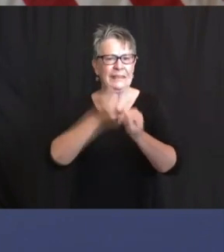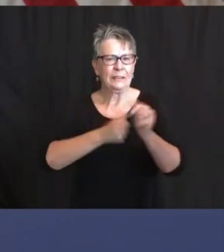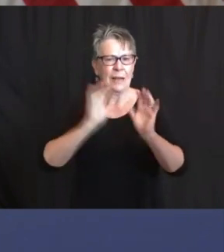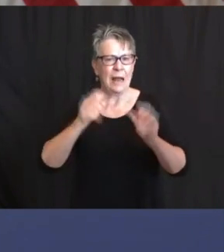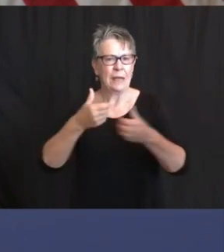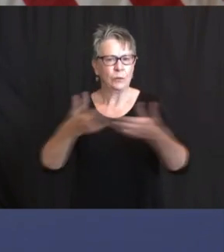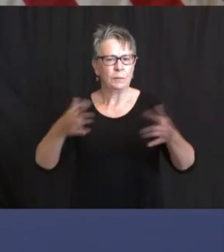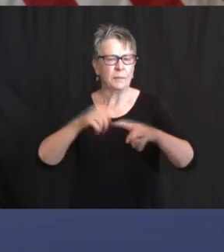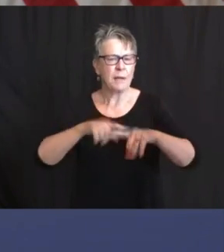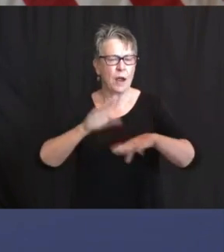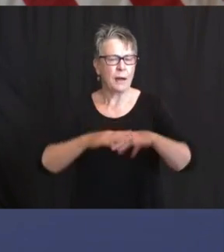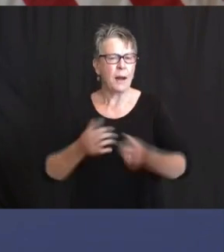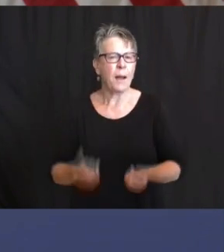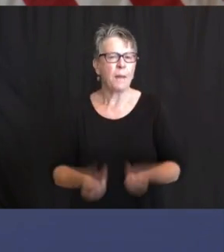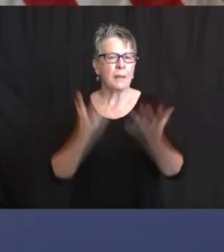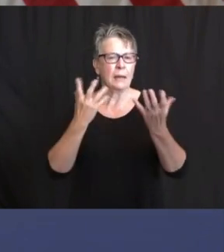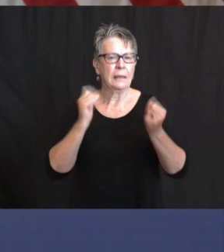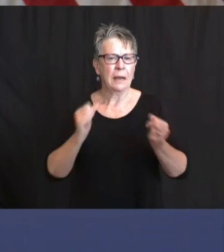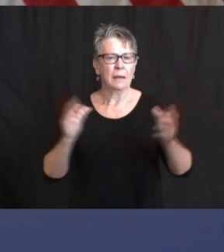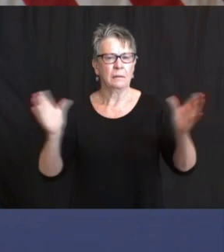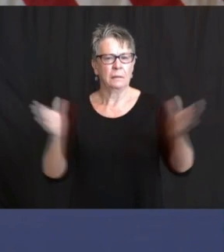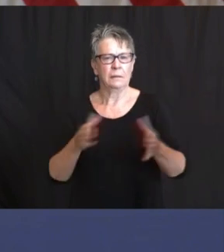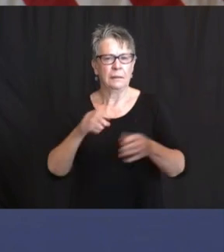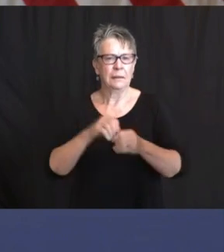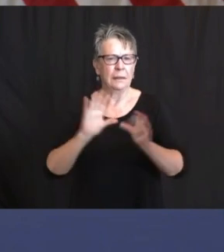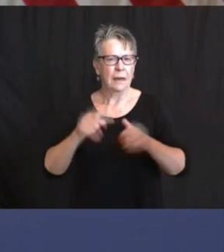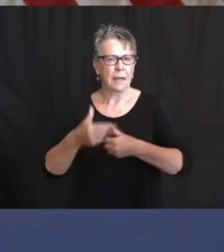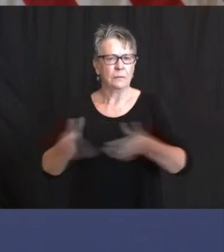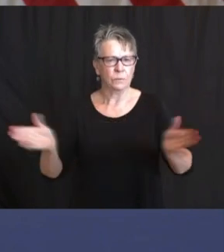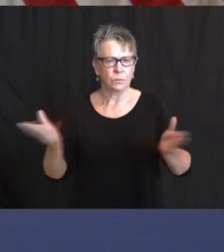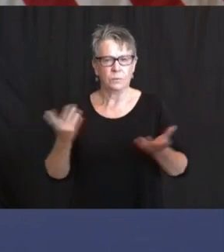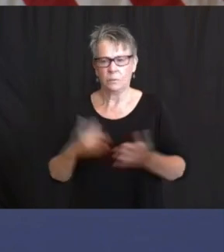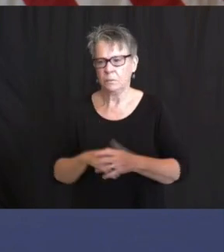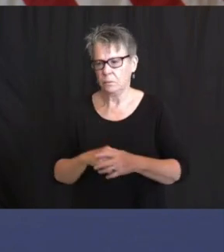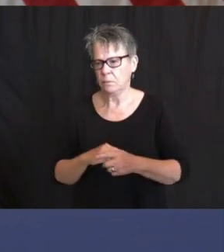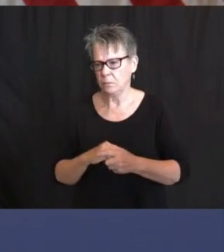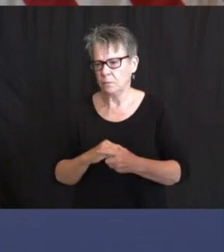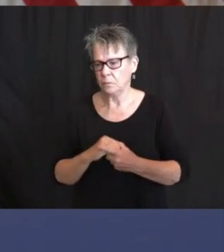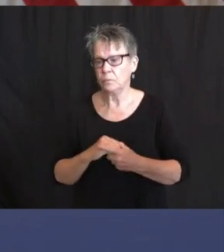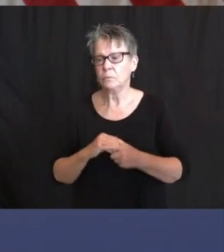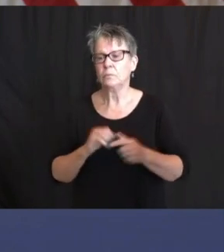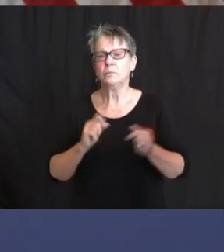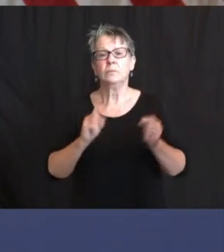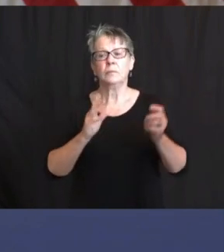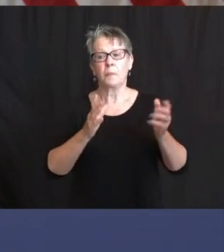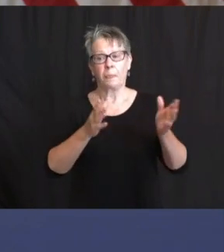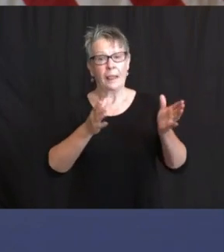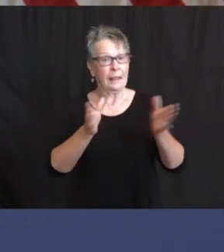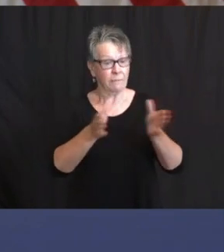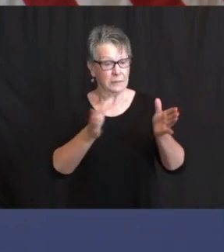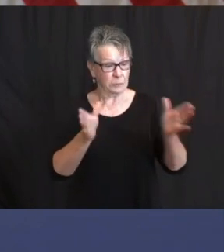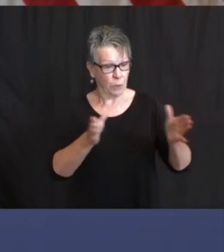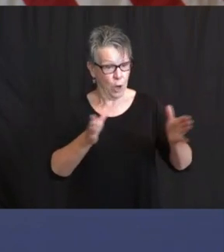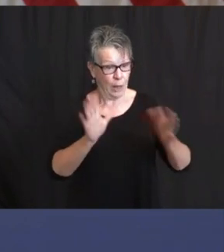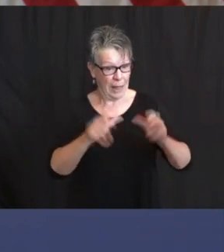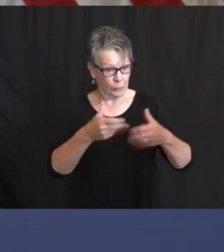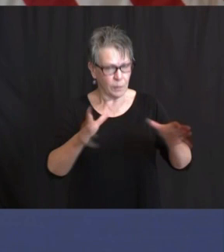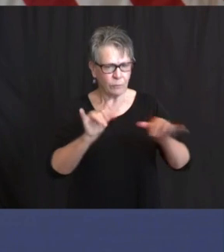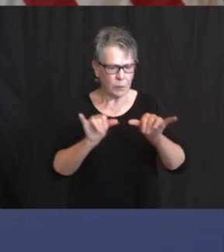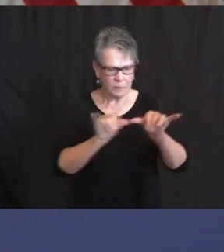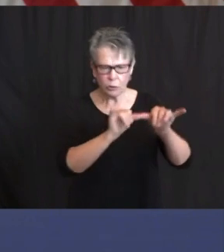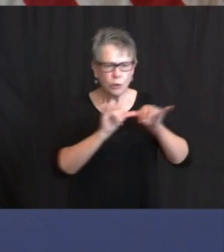measure and measure 6 feet across and figure out how many people can be in that classroom space. I think practically, that means that